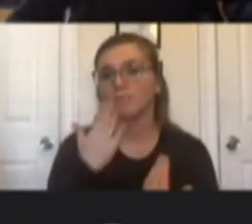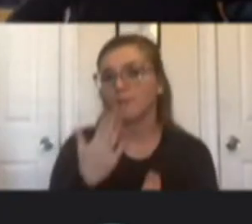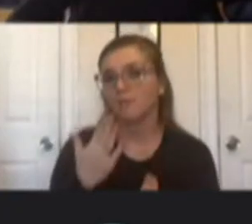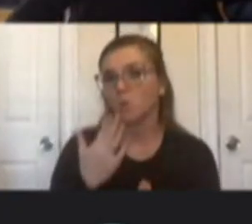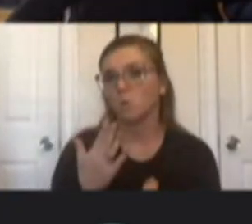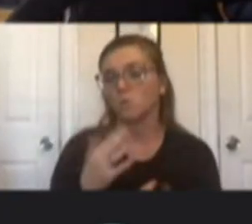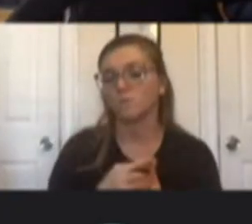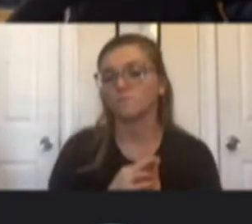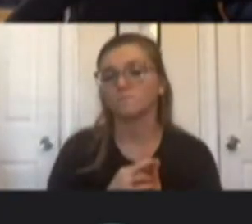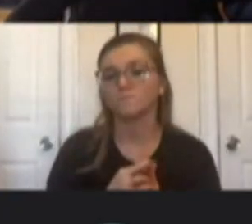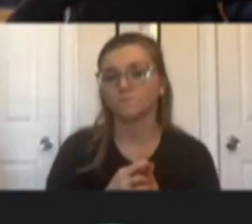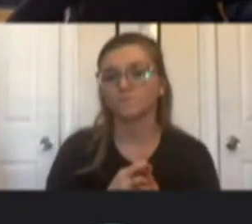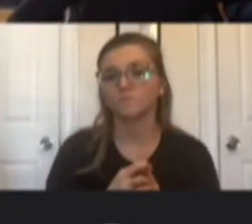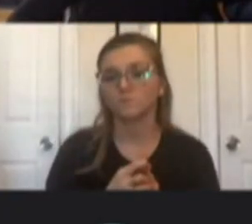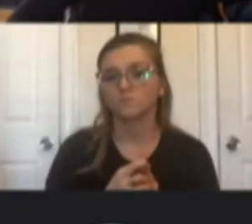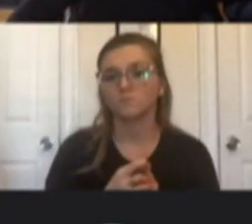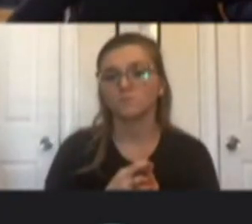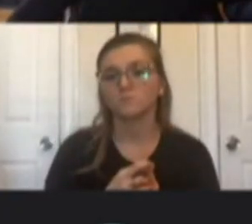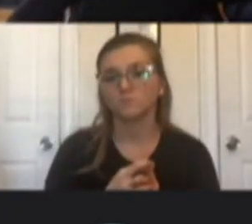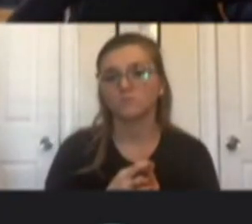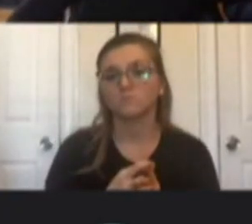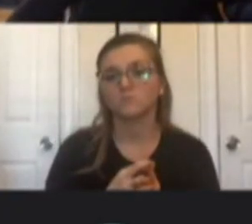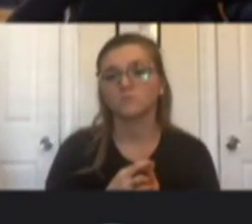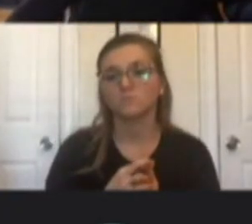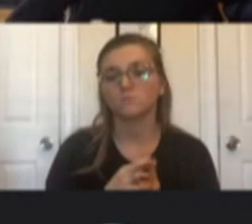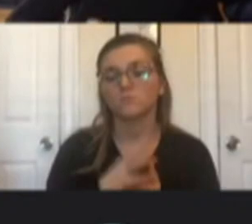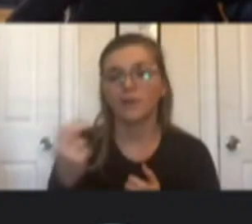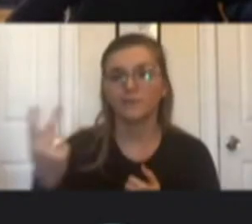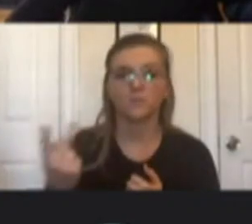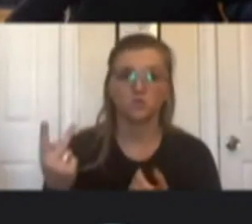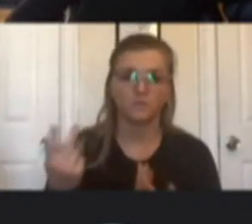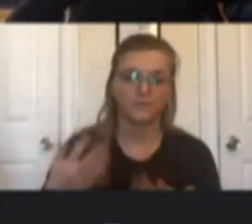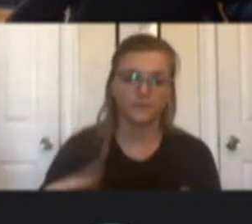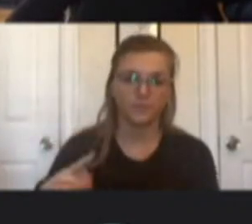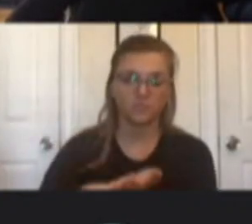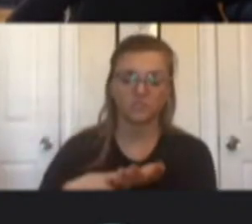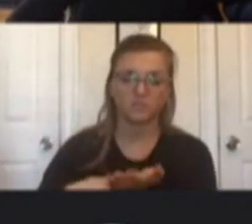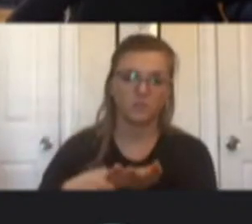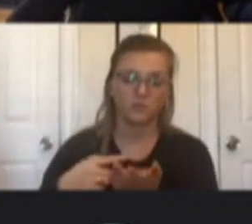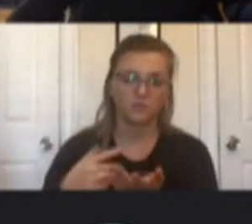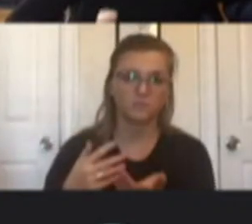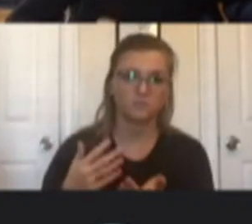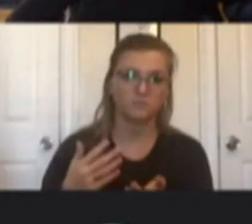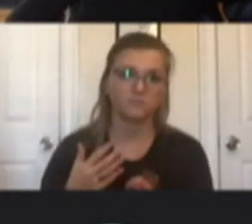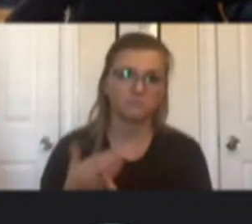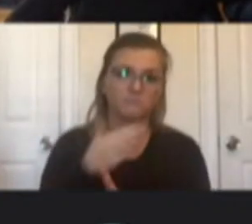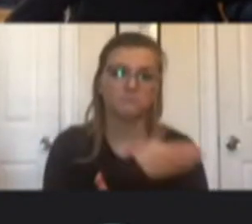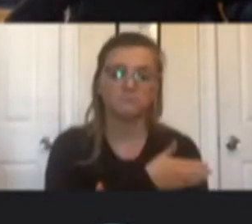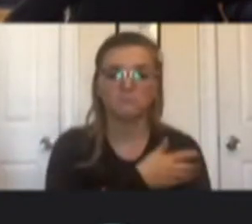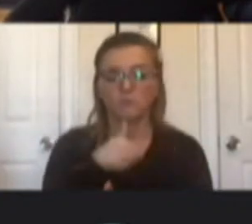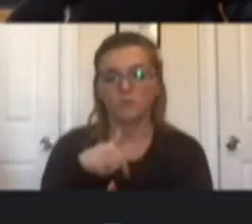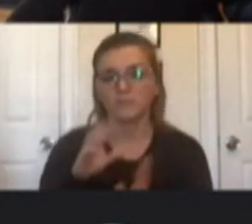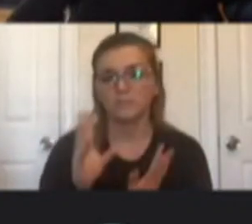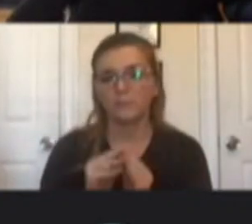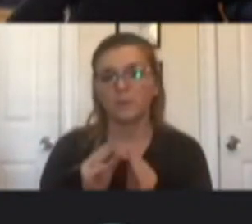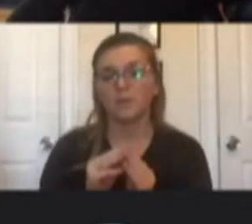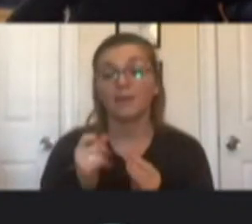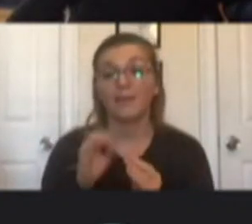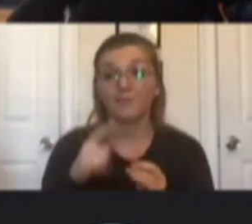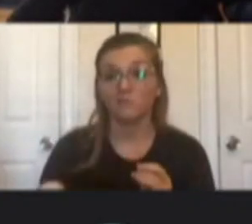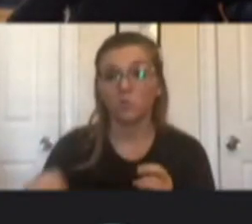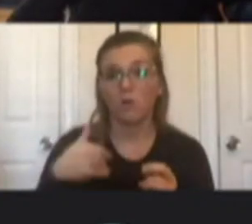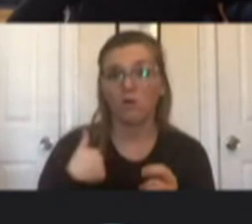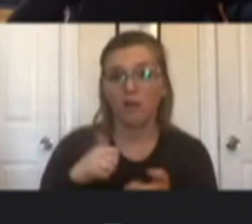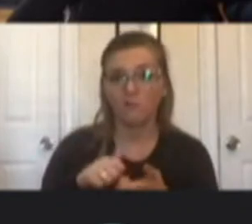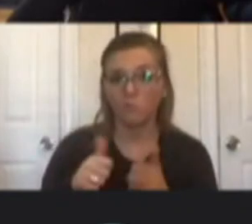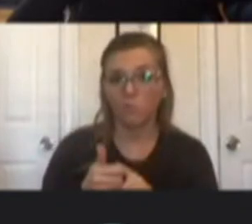Elizabeth. And as we discussed, offline, anybody that does have a problem like that, follow